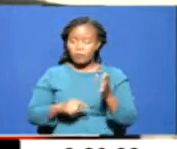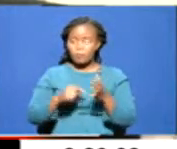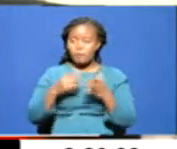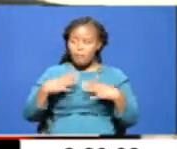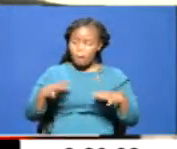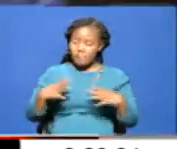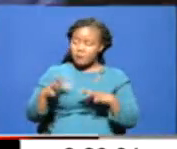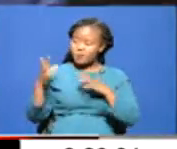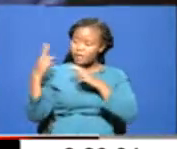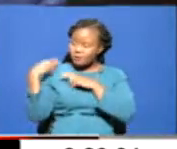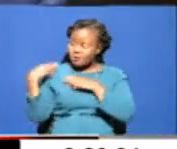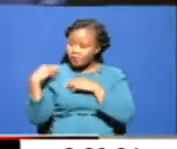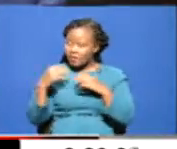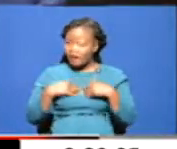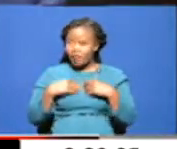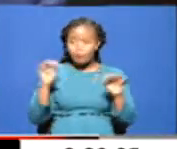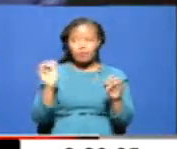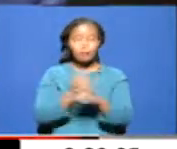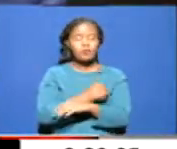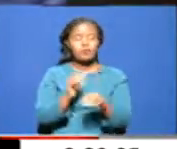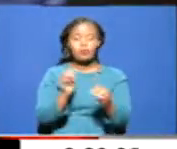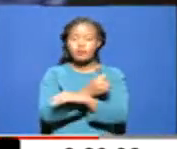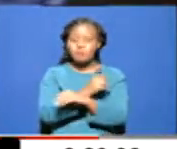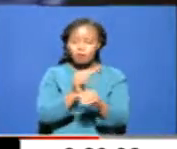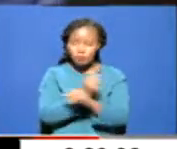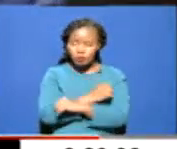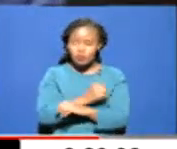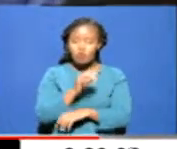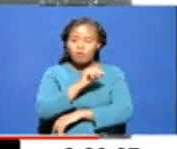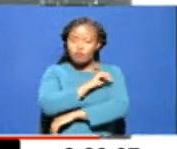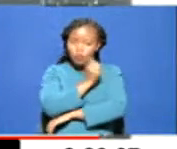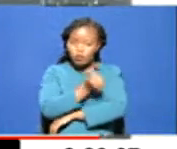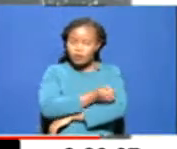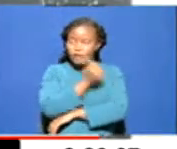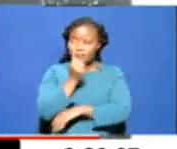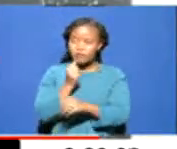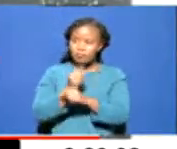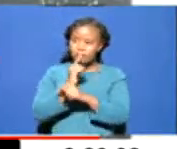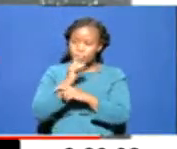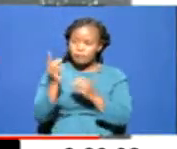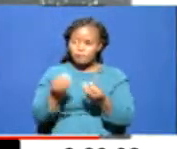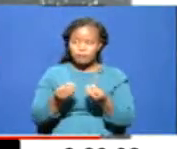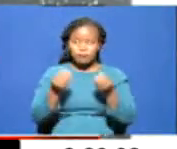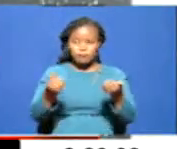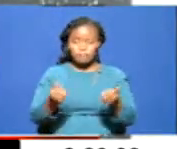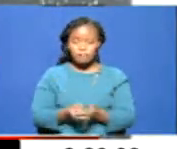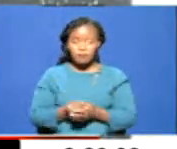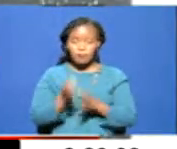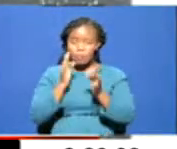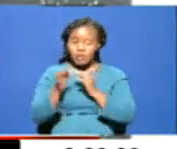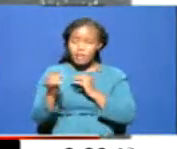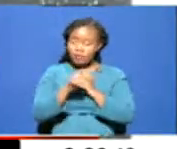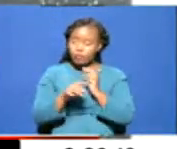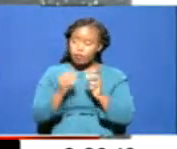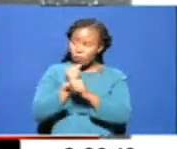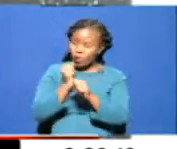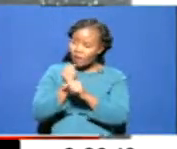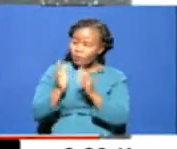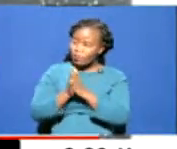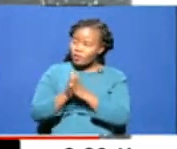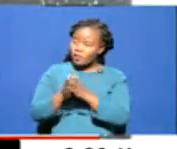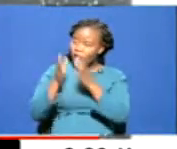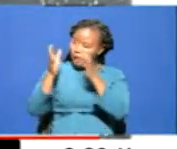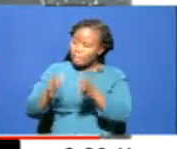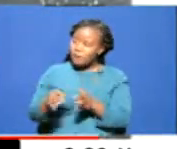it nearly impossible for authorities to break the chain. If we only deal with the perpetrator and we forget the